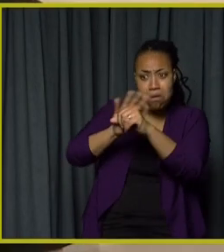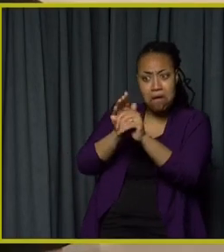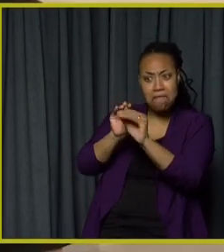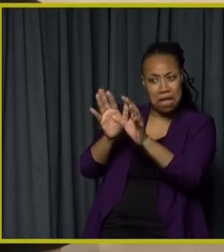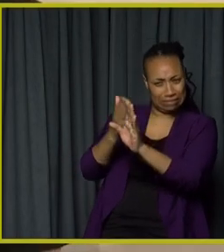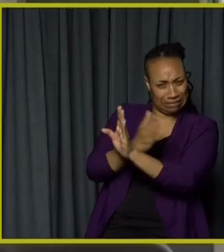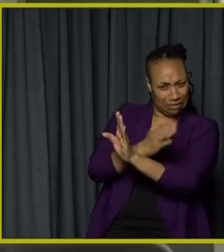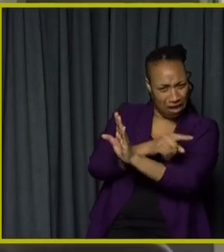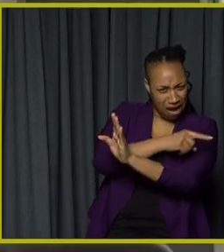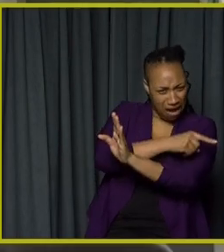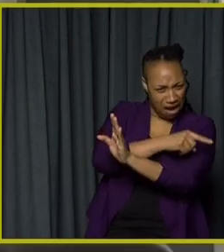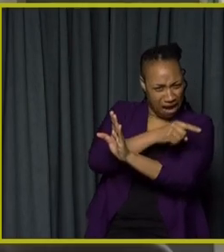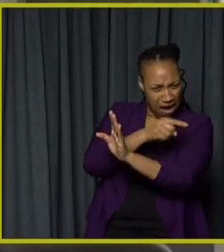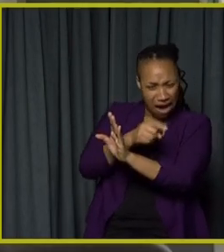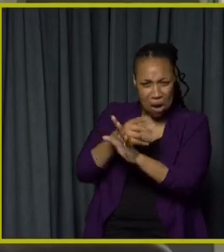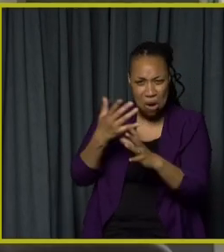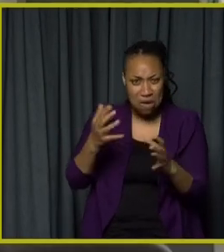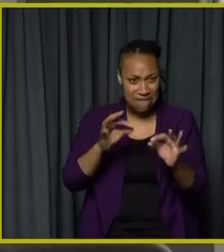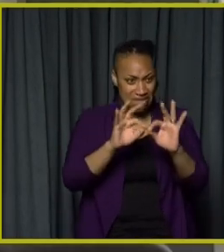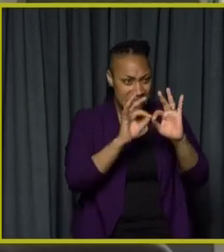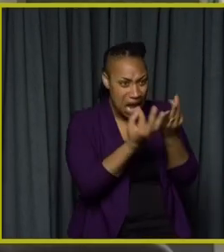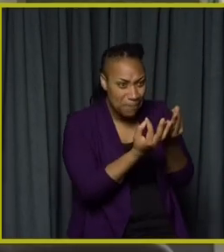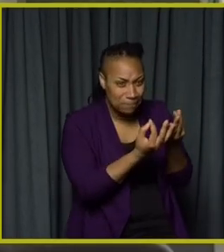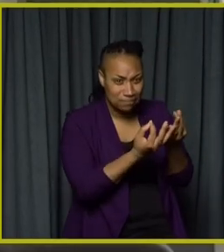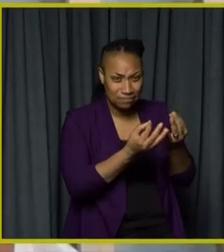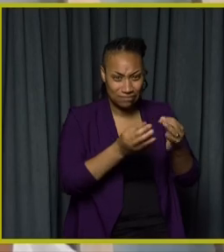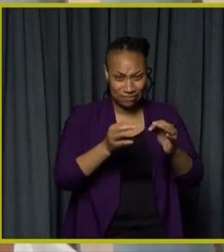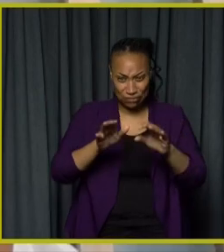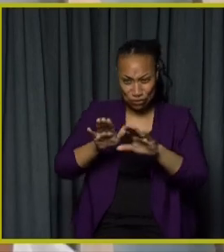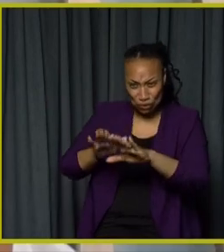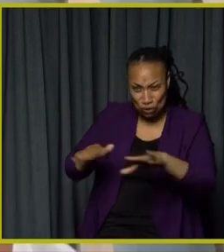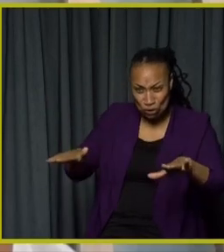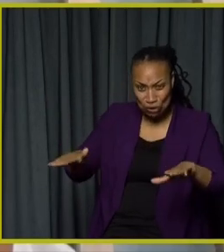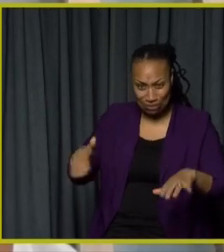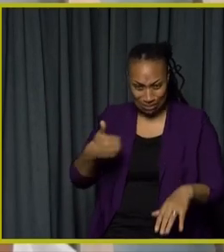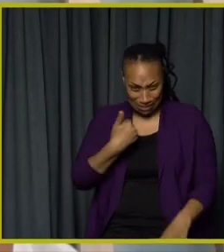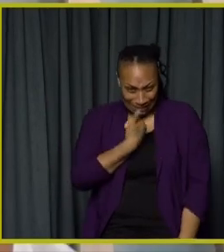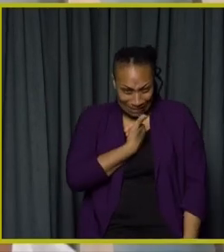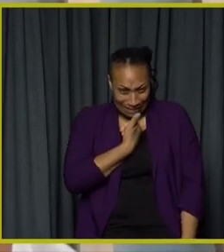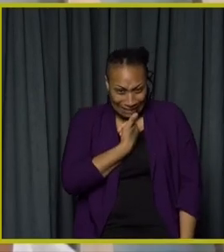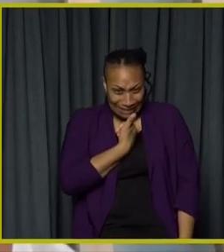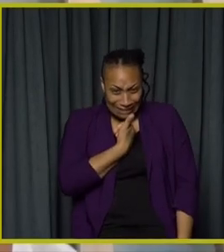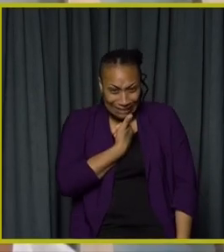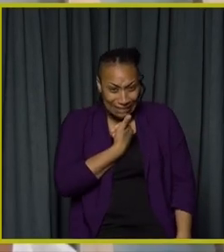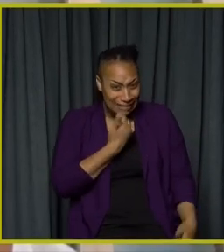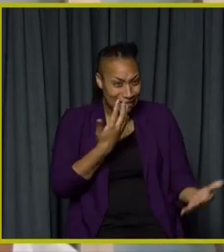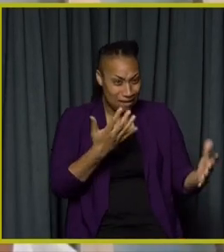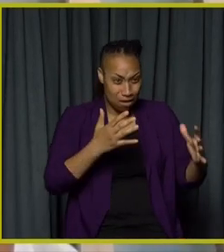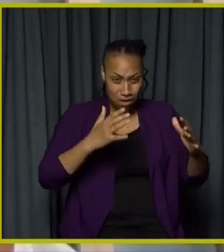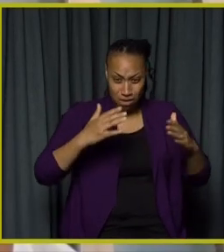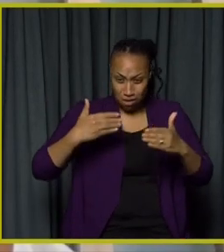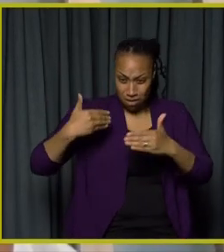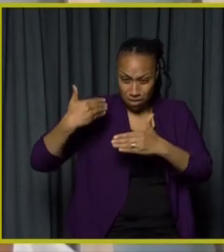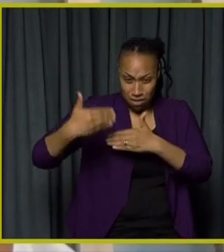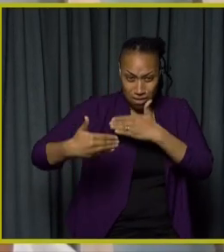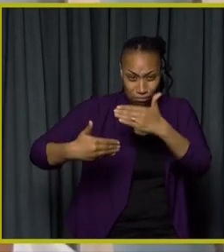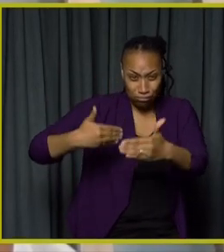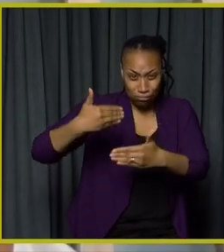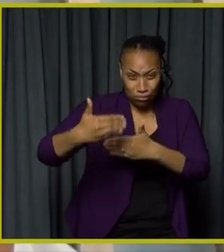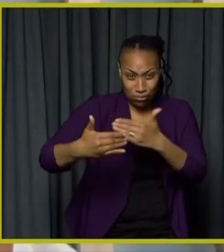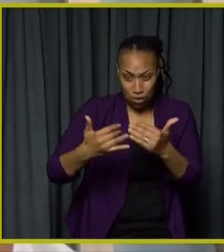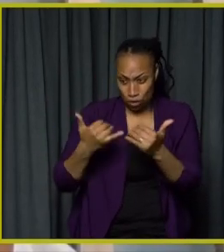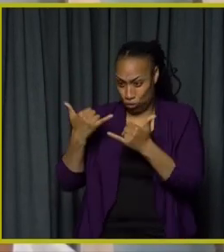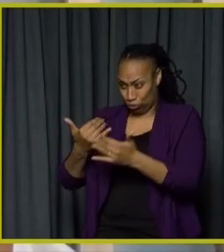our families, for our children's children's children, we say today and every day, forward